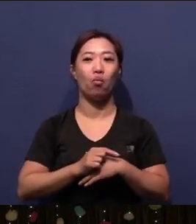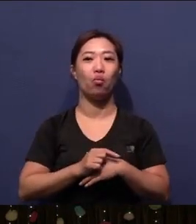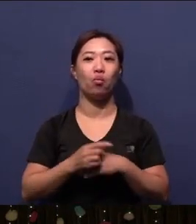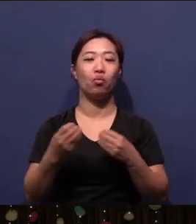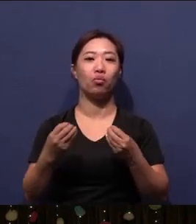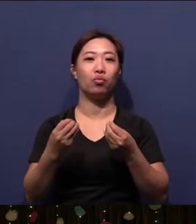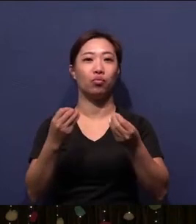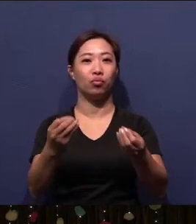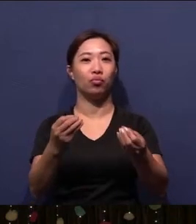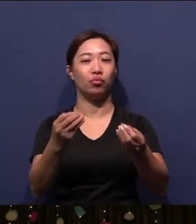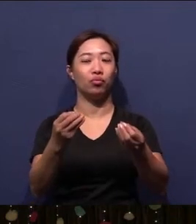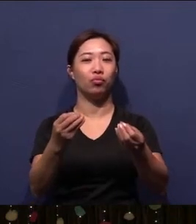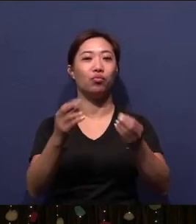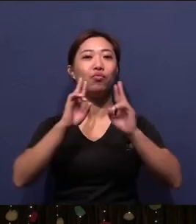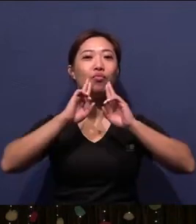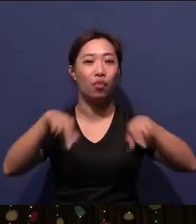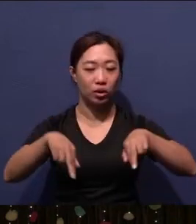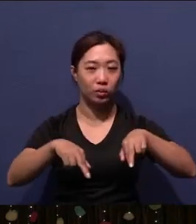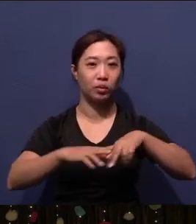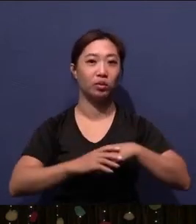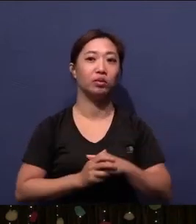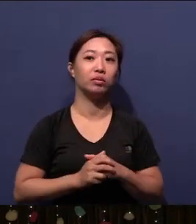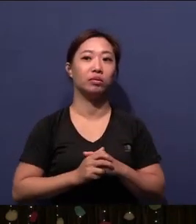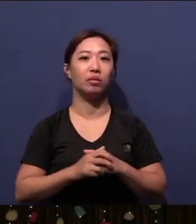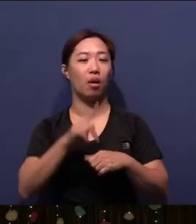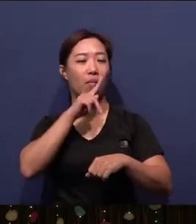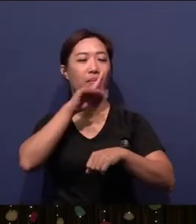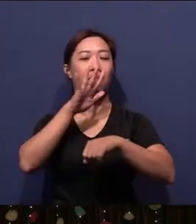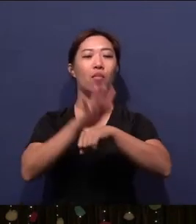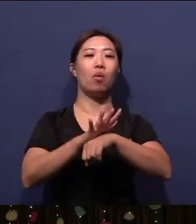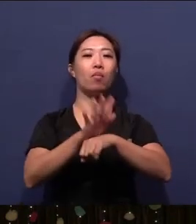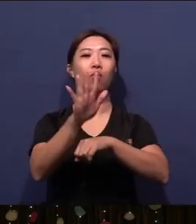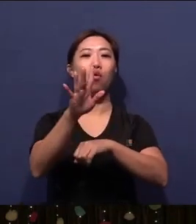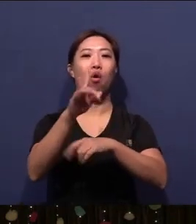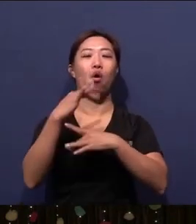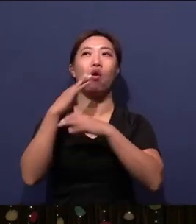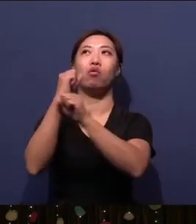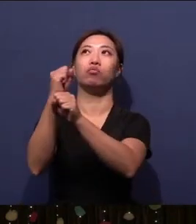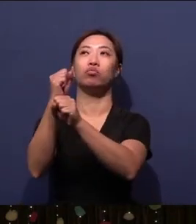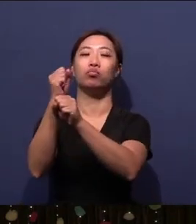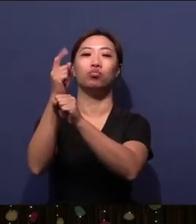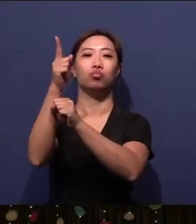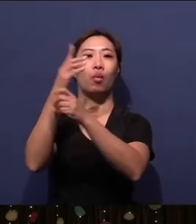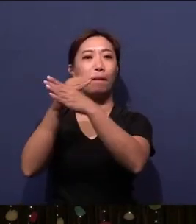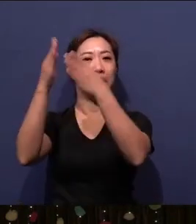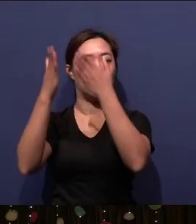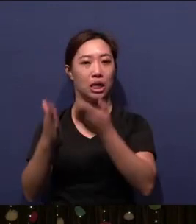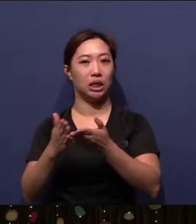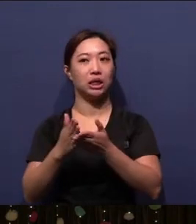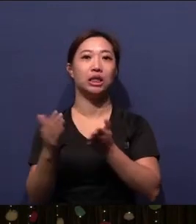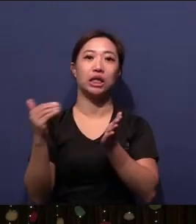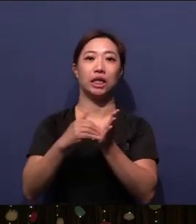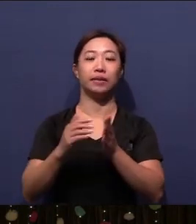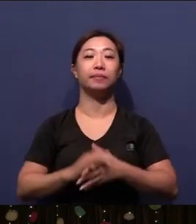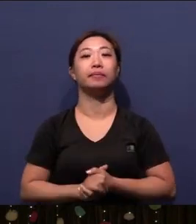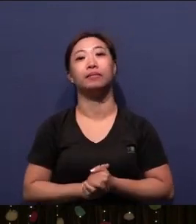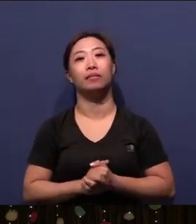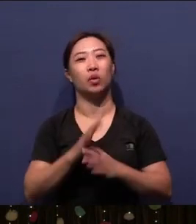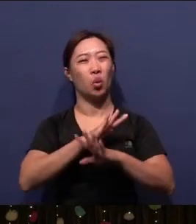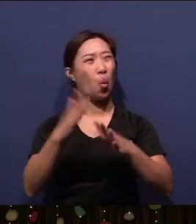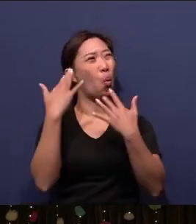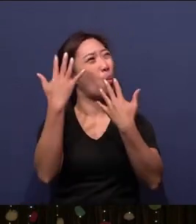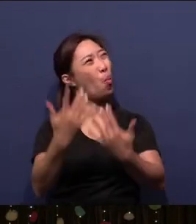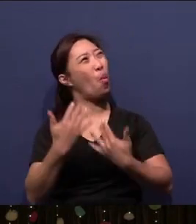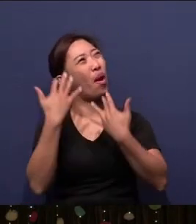I want to give a call for us to respond and to pledge your allegiance to our Messiah. Don't wait